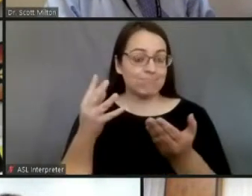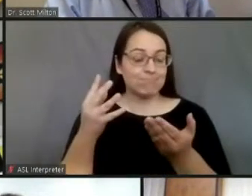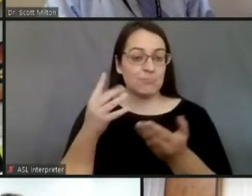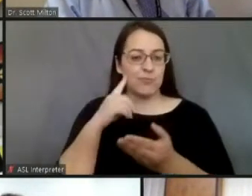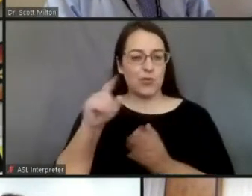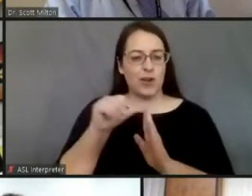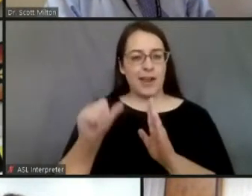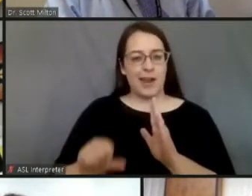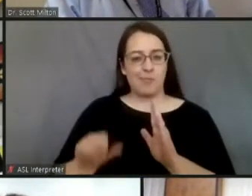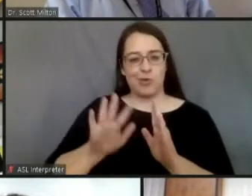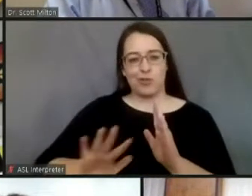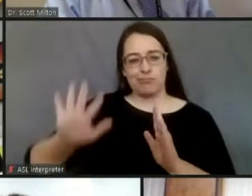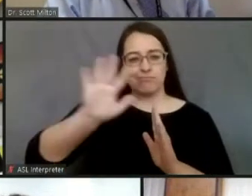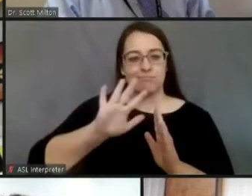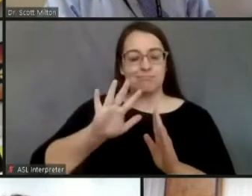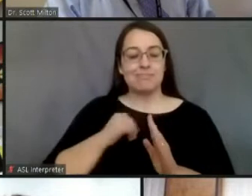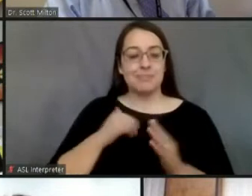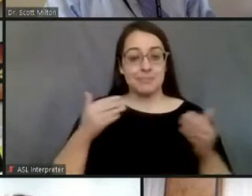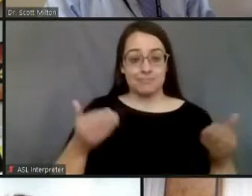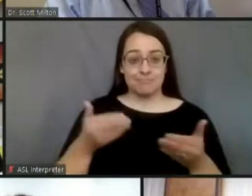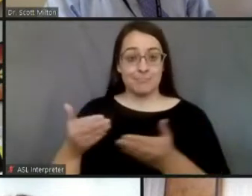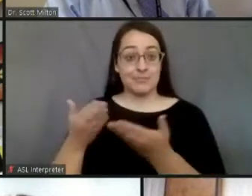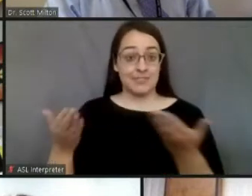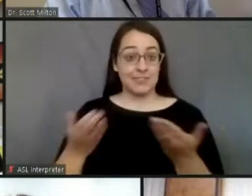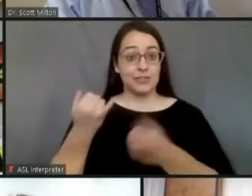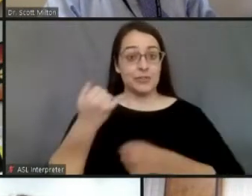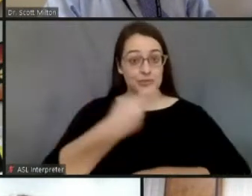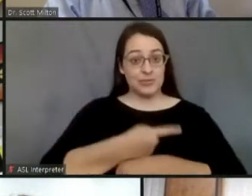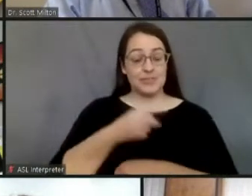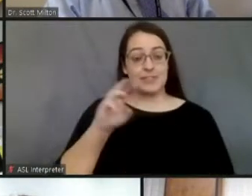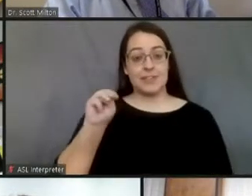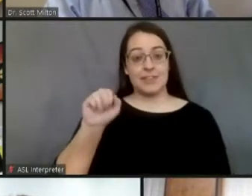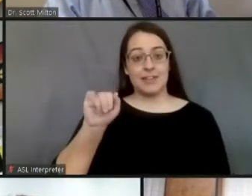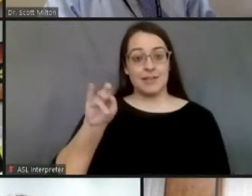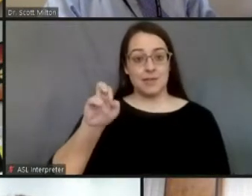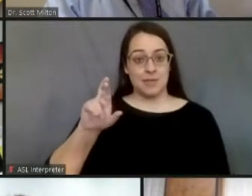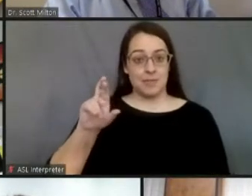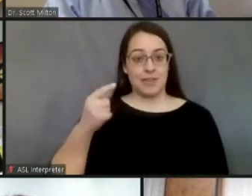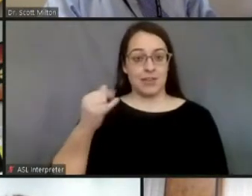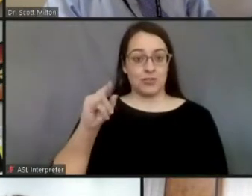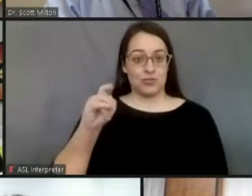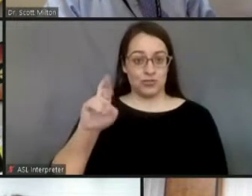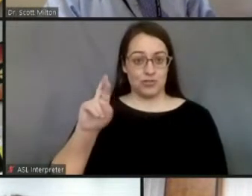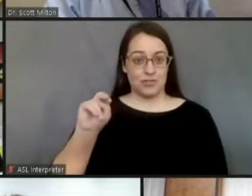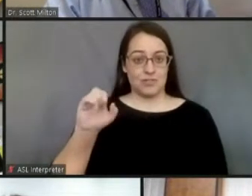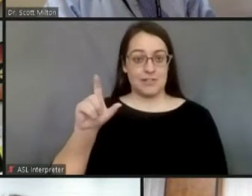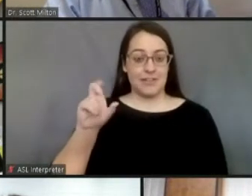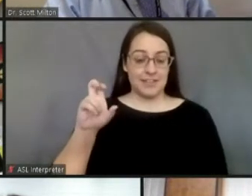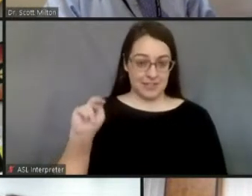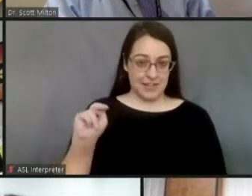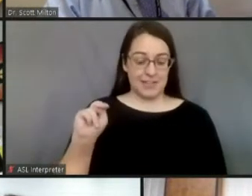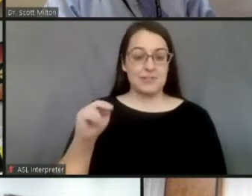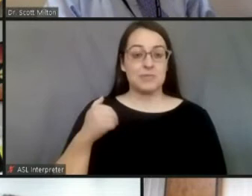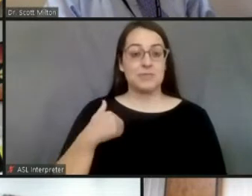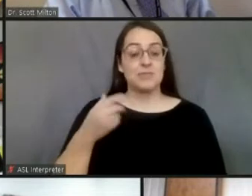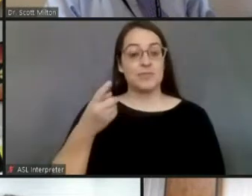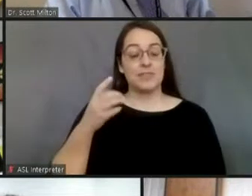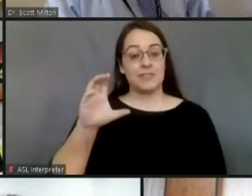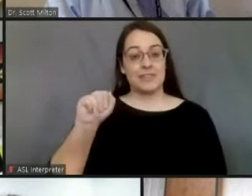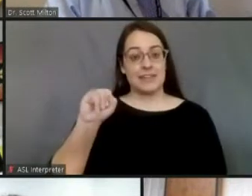information for the Amarillo community. Let me go ahead and briefly introduce who is on our panel today. We are joined by Amarillo Mayor Ginger